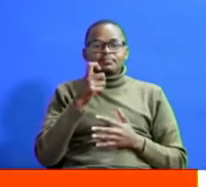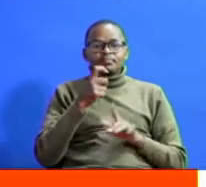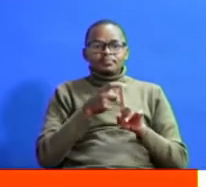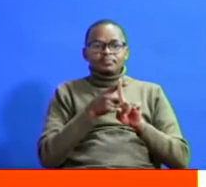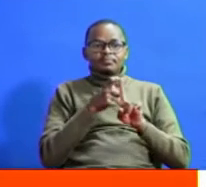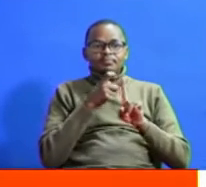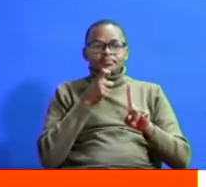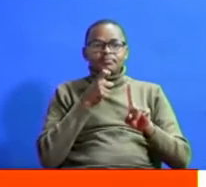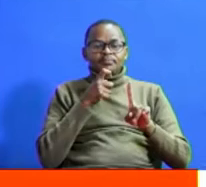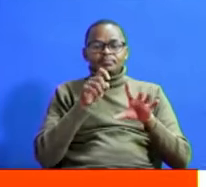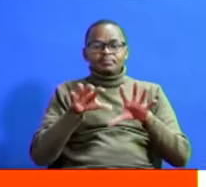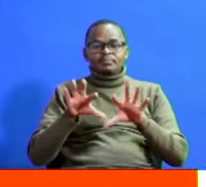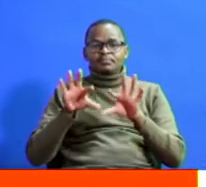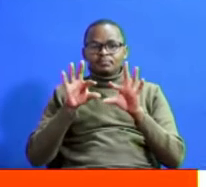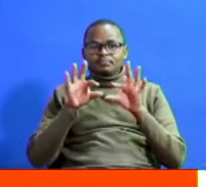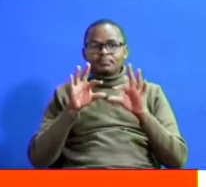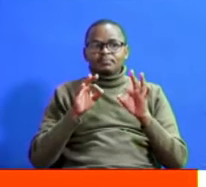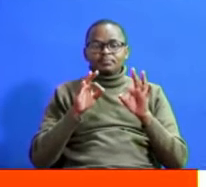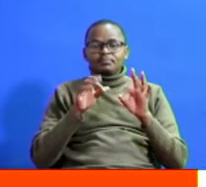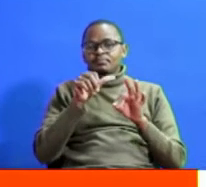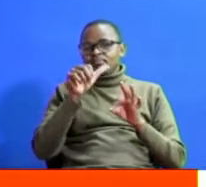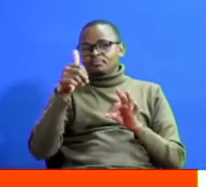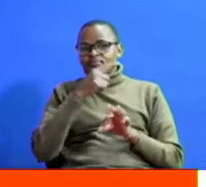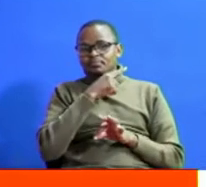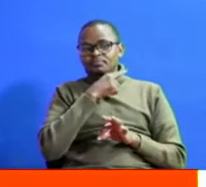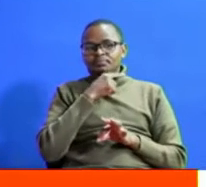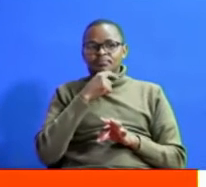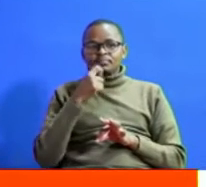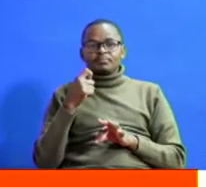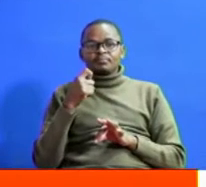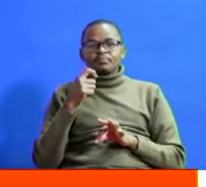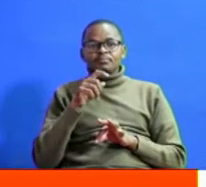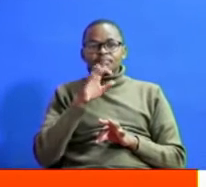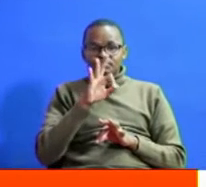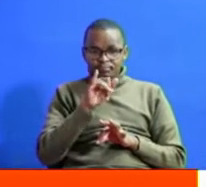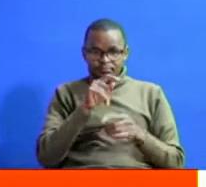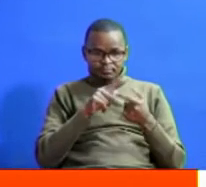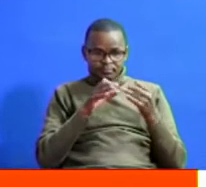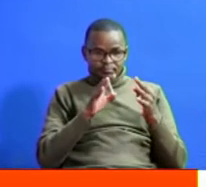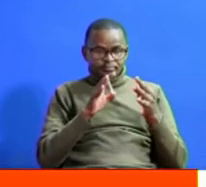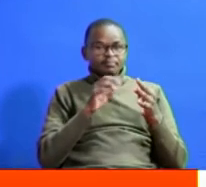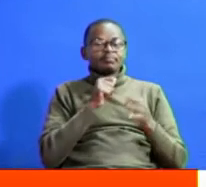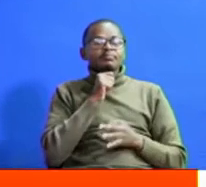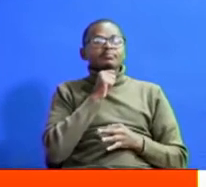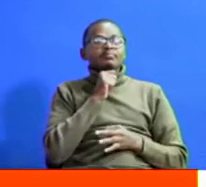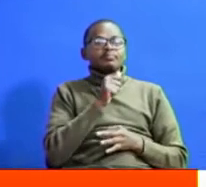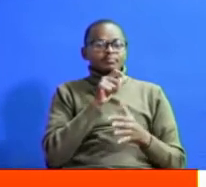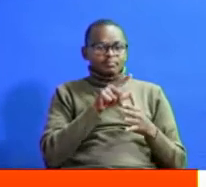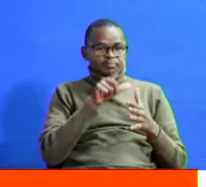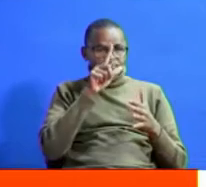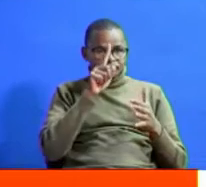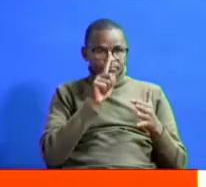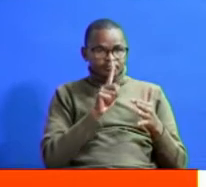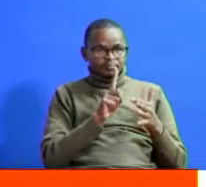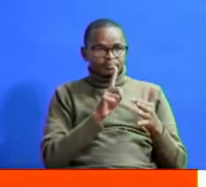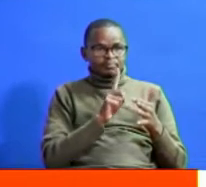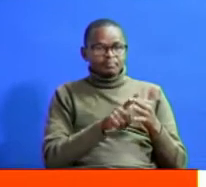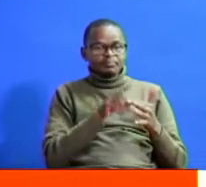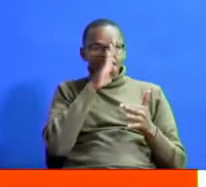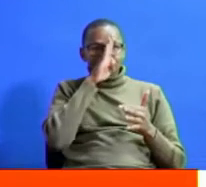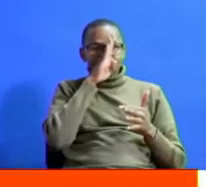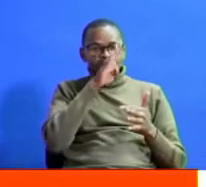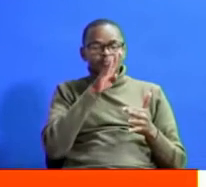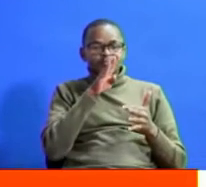from undertaking extrajudicial killings. But if they don't, then they will be